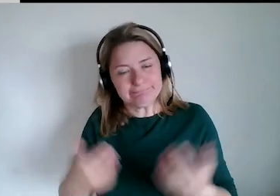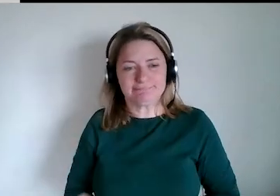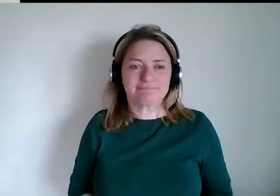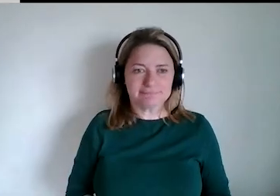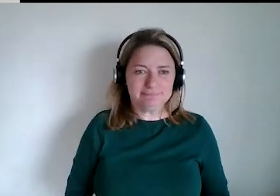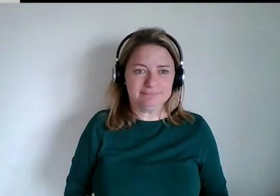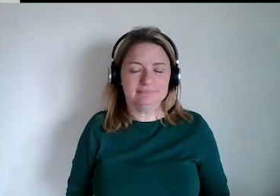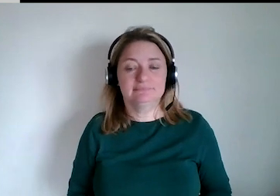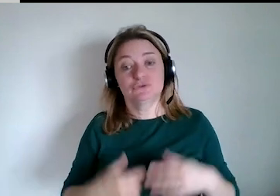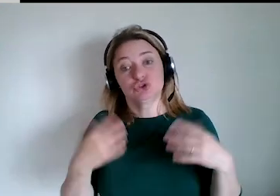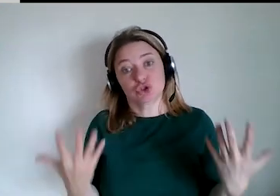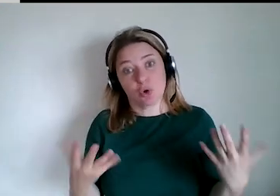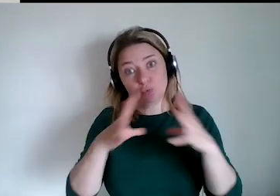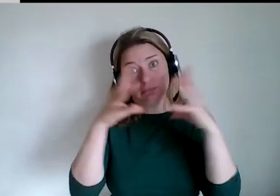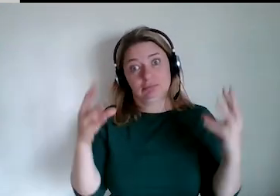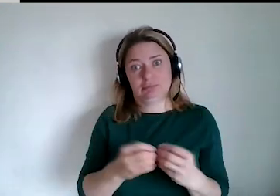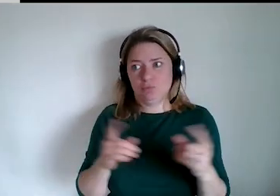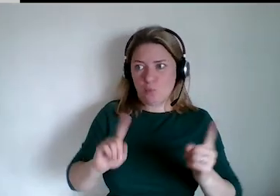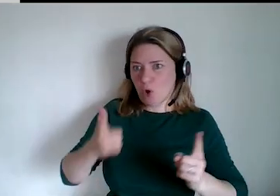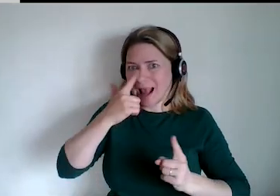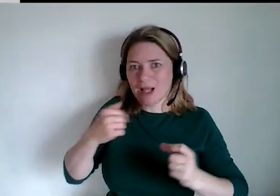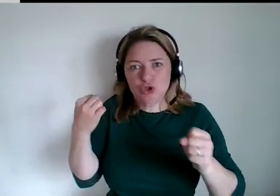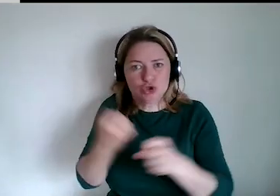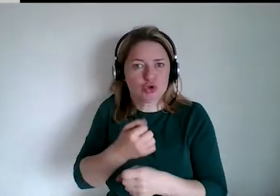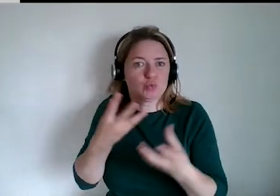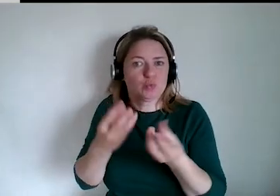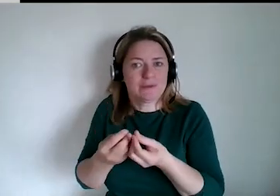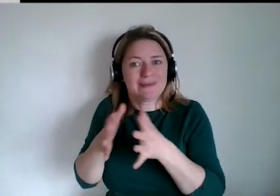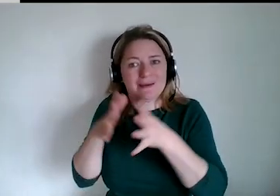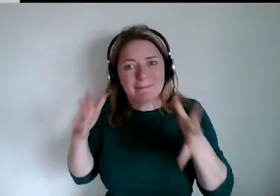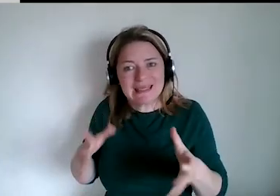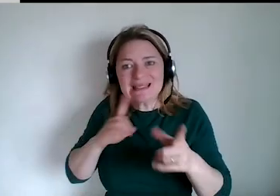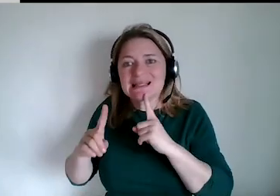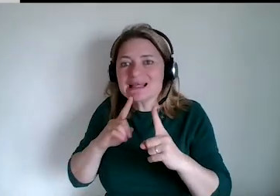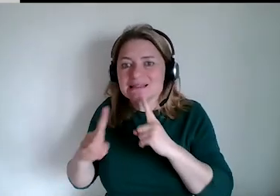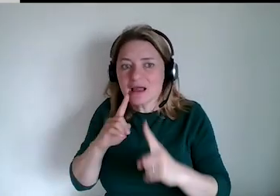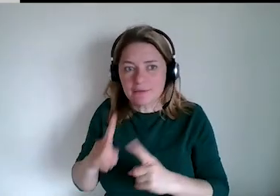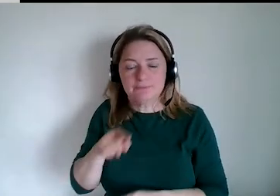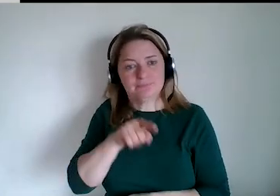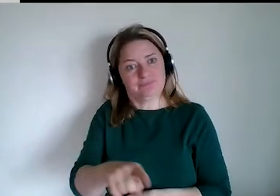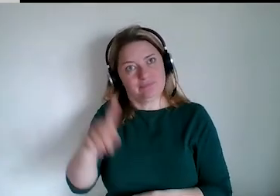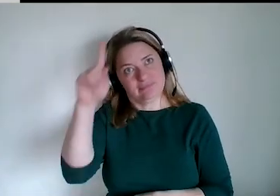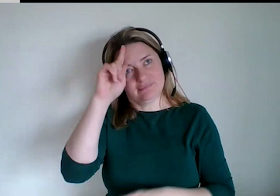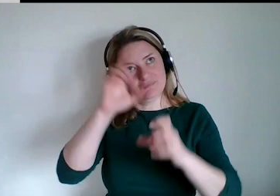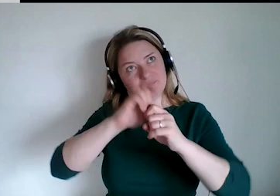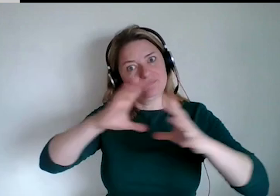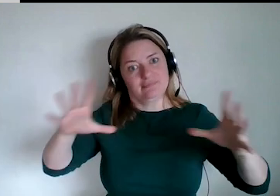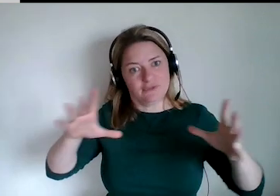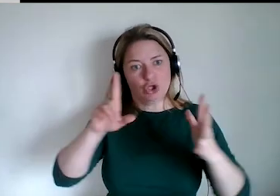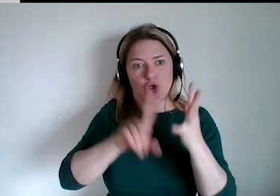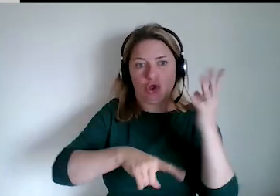So just to give you a bit of an idea about what you could do with big data in medical education, think UK Biobank, which